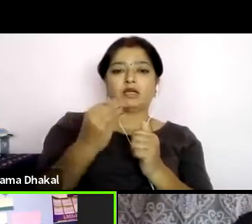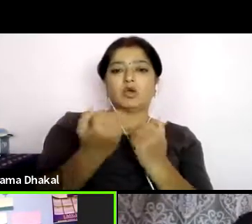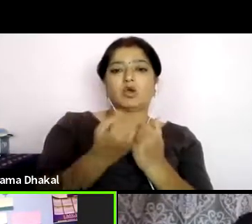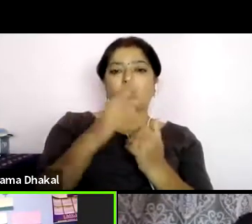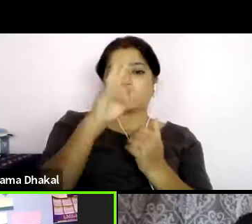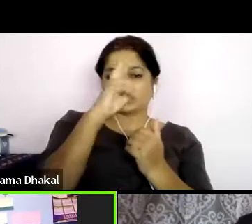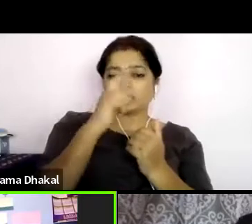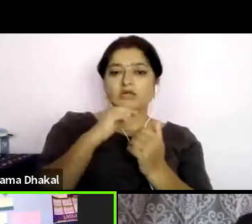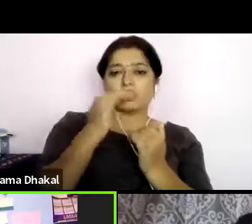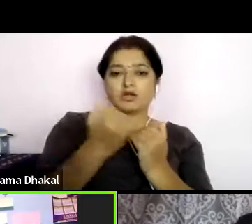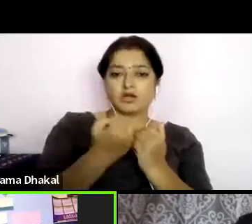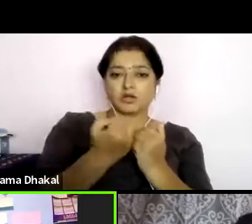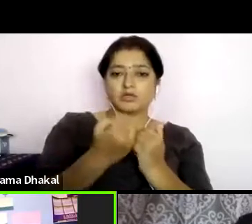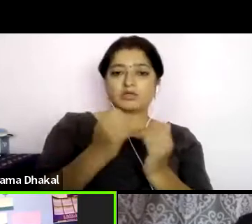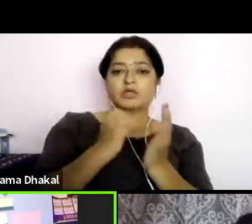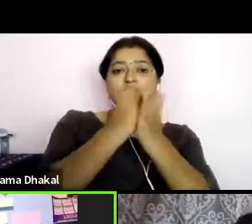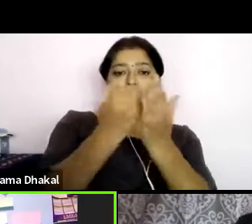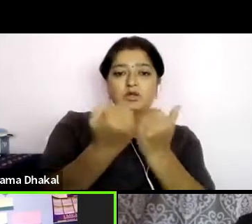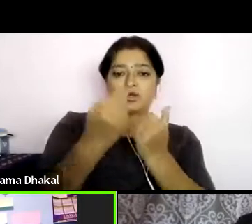their children.